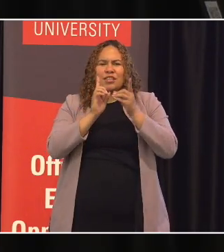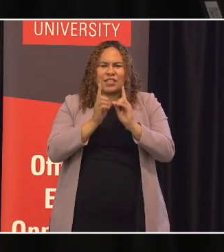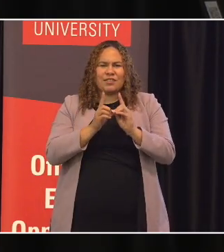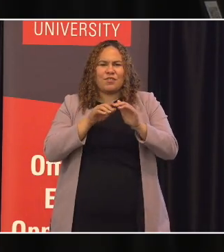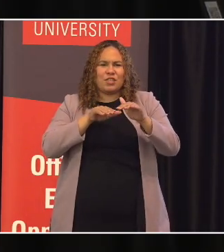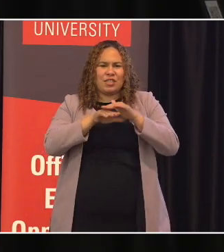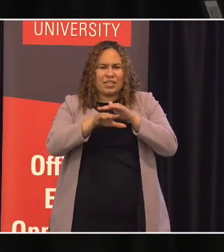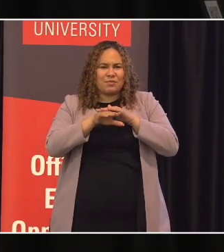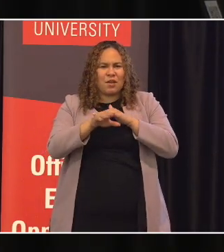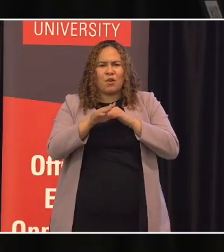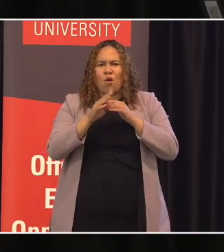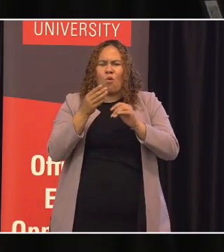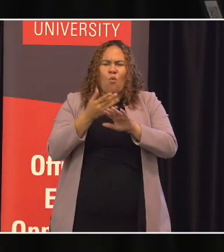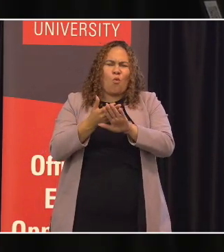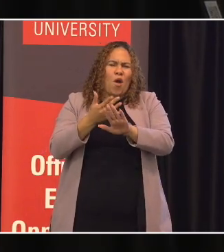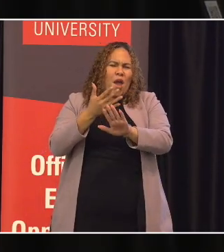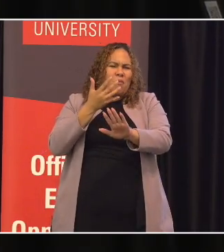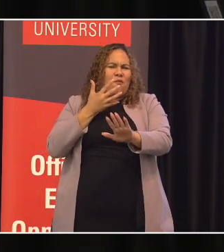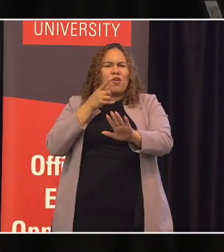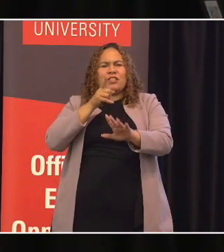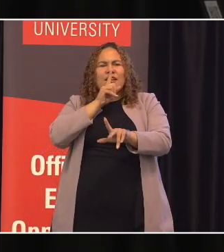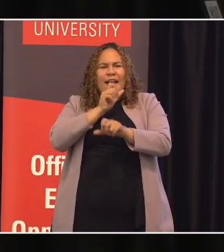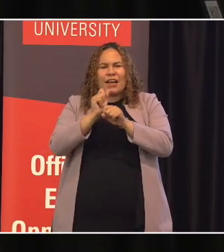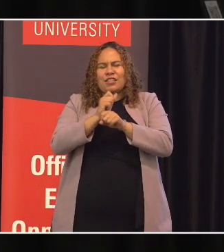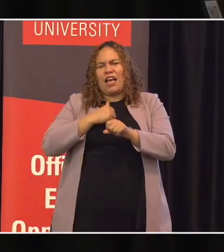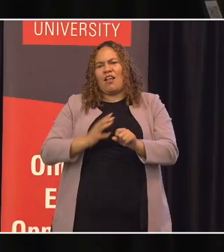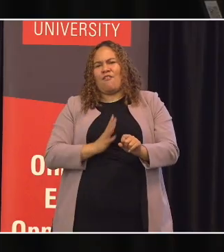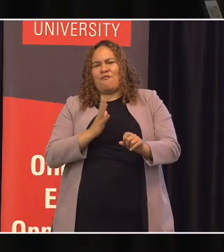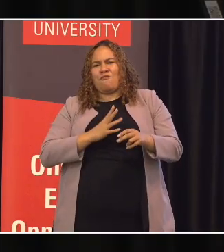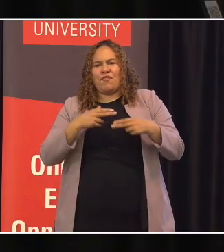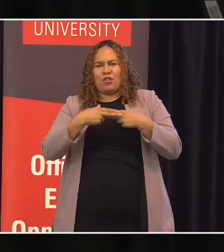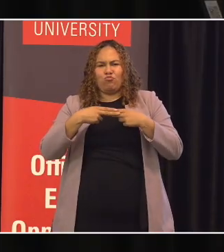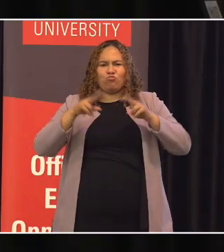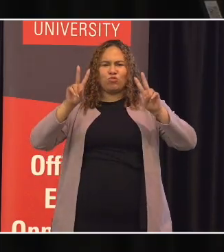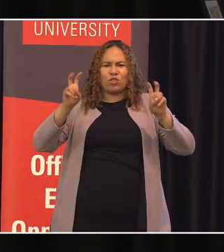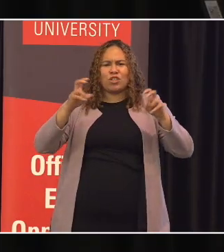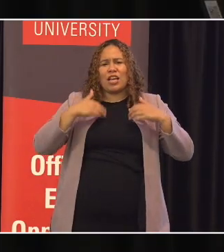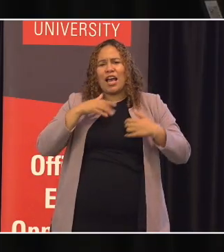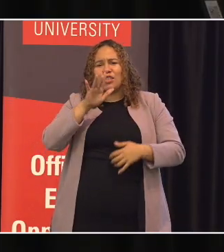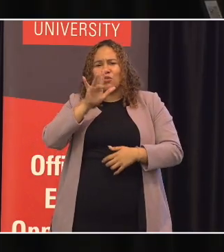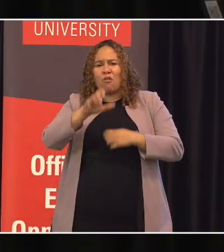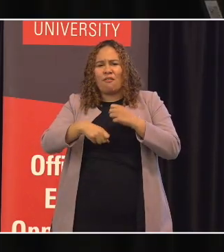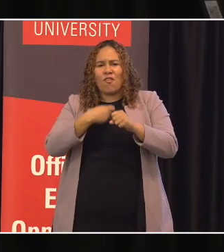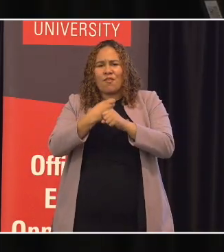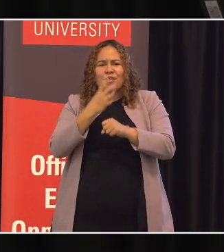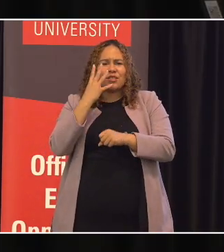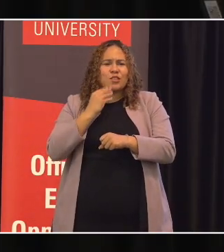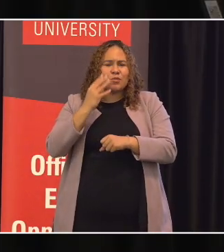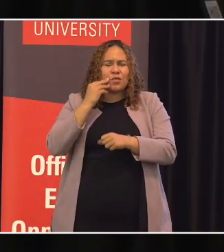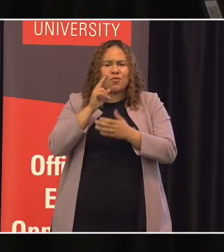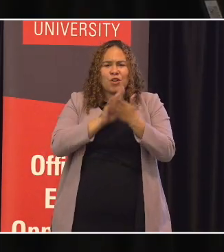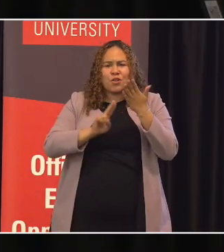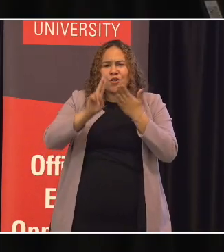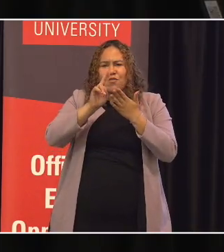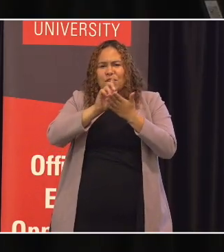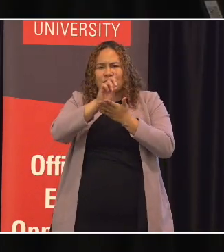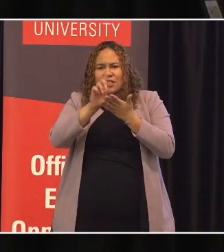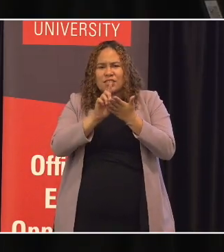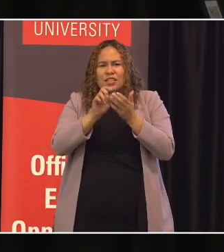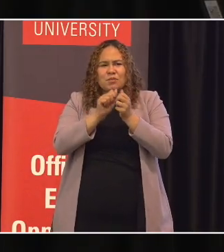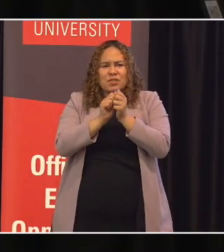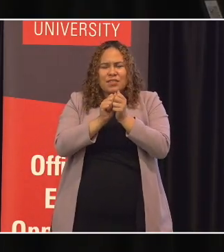title. Rebecca is a passionate accessibility professional with 25 years of experience in universal design, accessible technology,